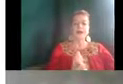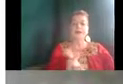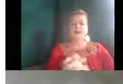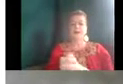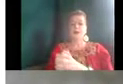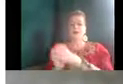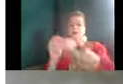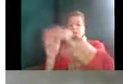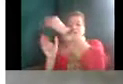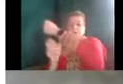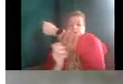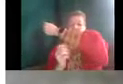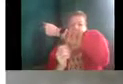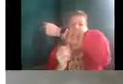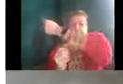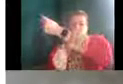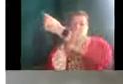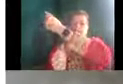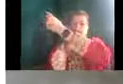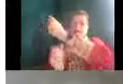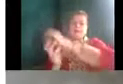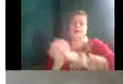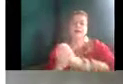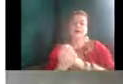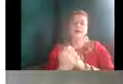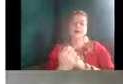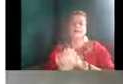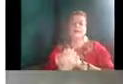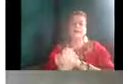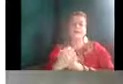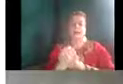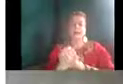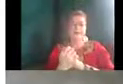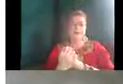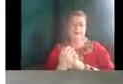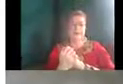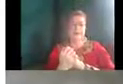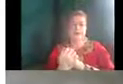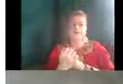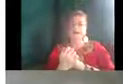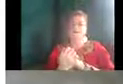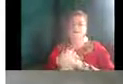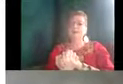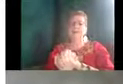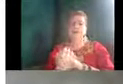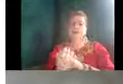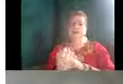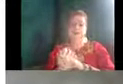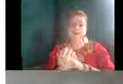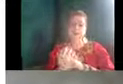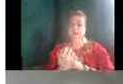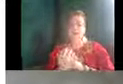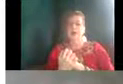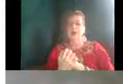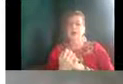and then the apple watch 4 which i'm wearing now um and i the 5 is out now too so it has built-in fall